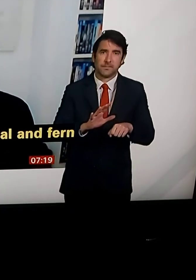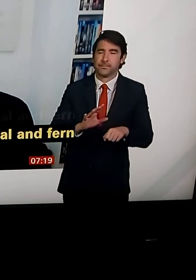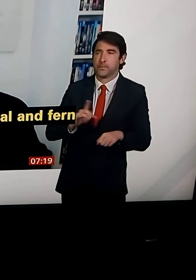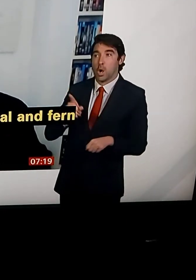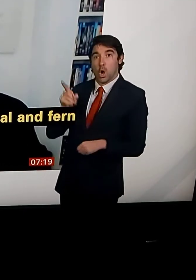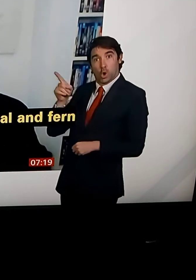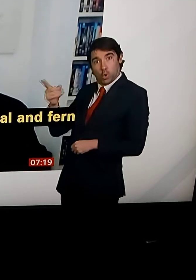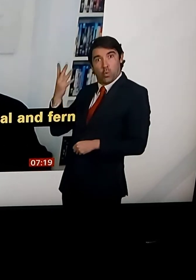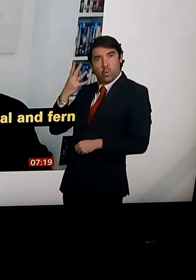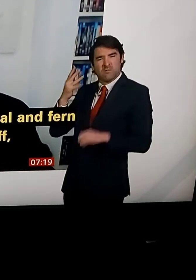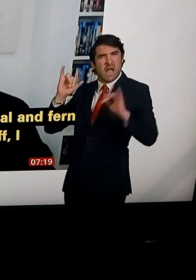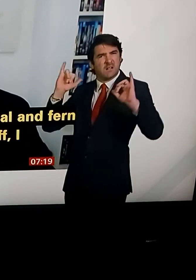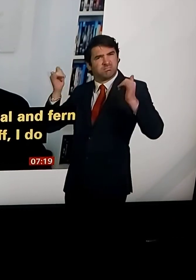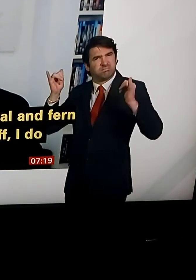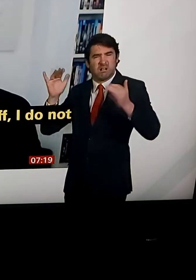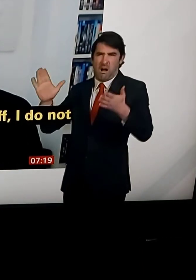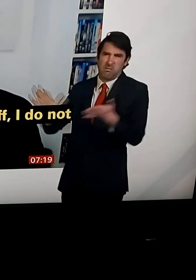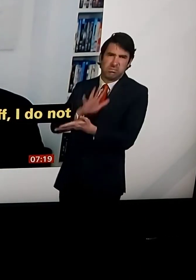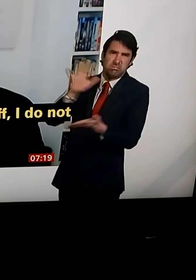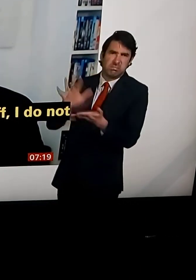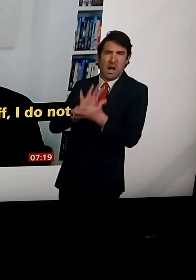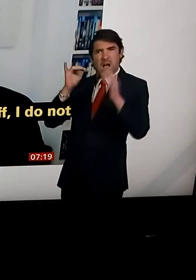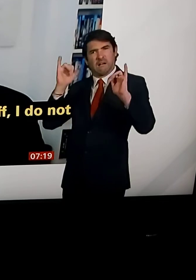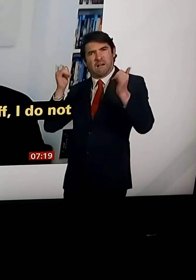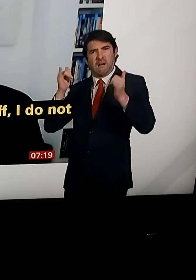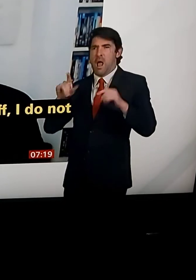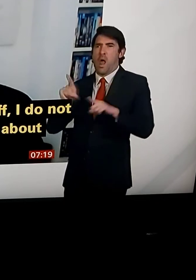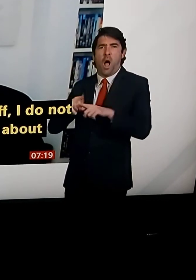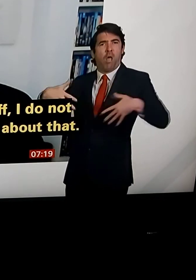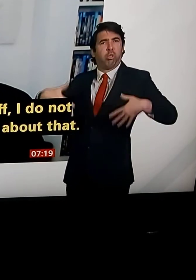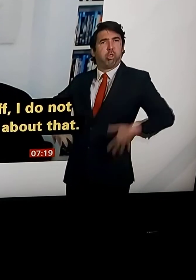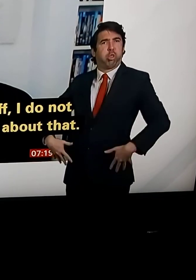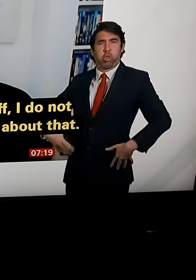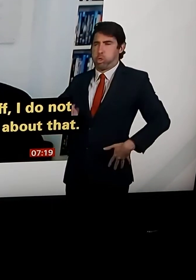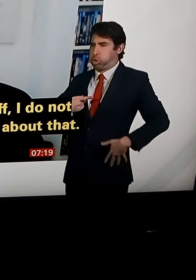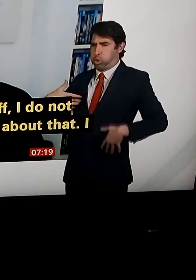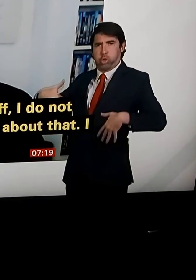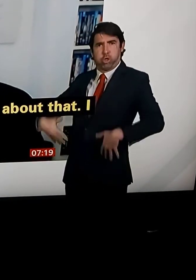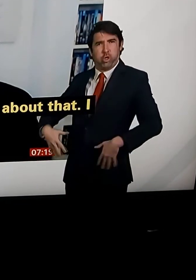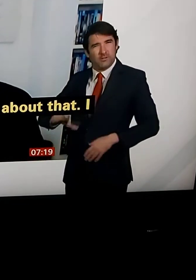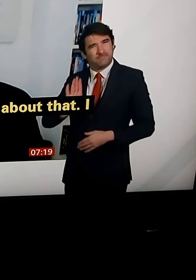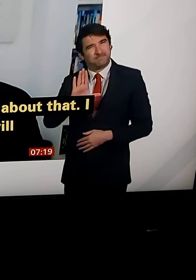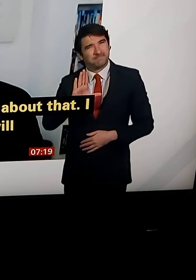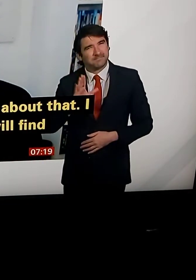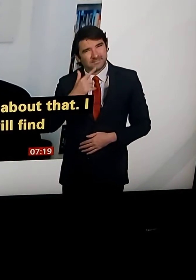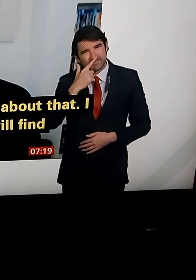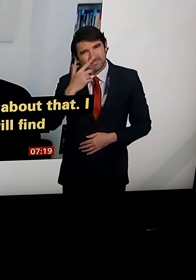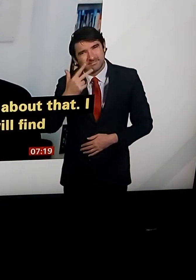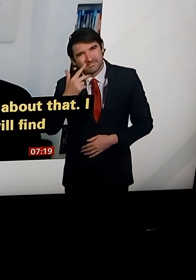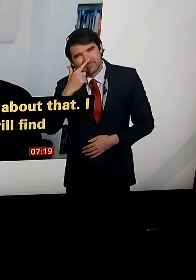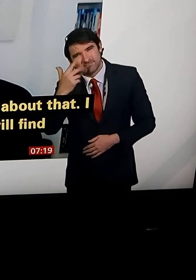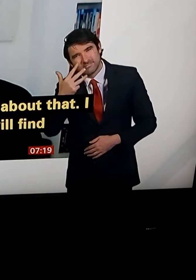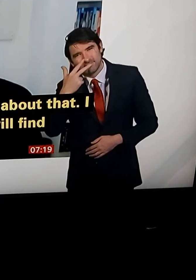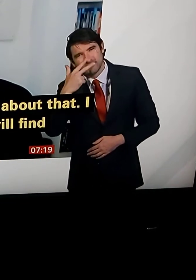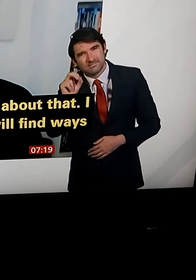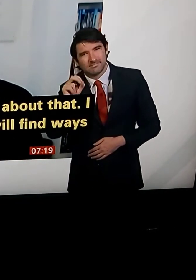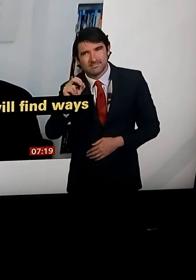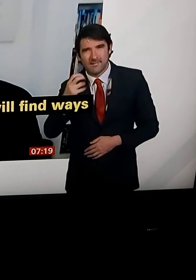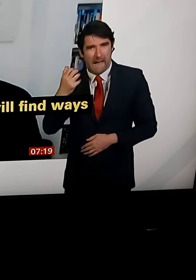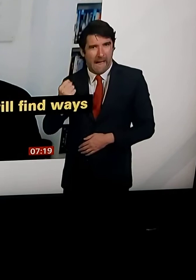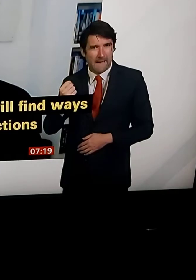that age. I'm confident that people will find ways of having social interactions that are fun, interesting,